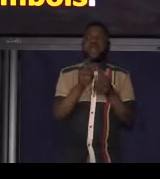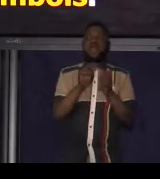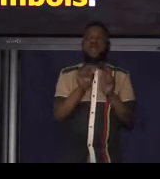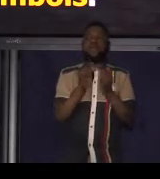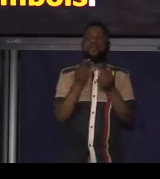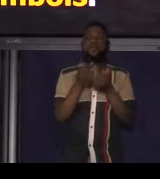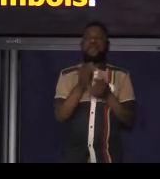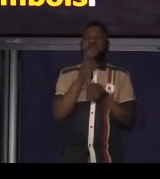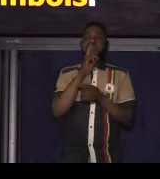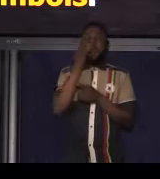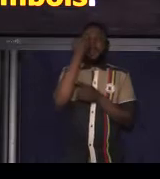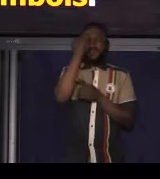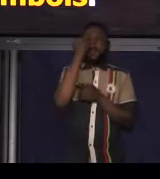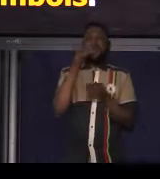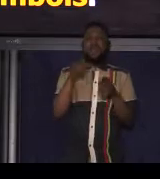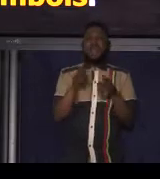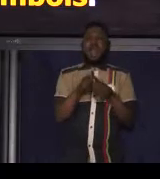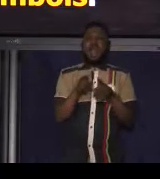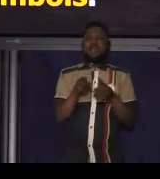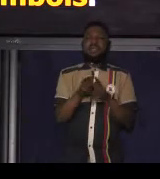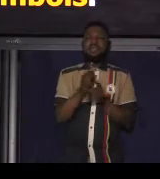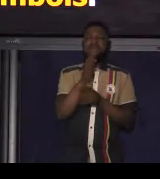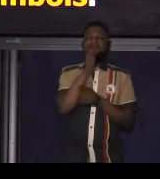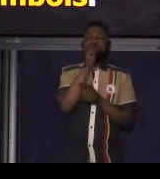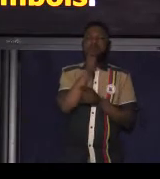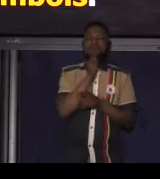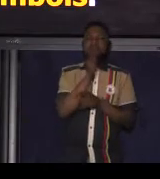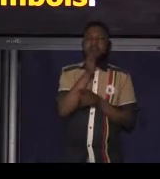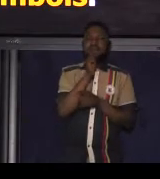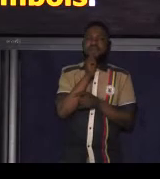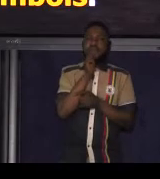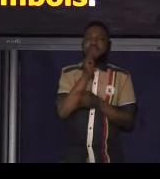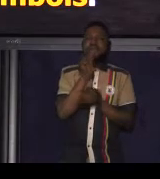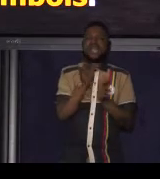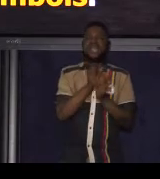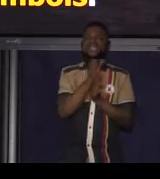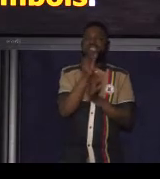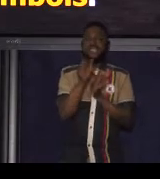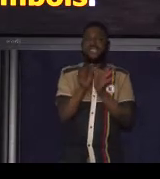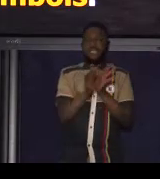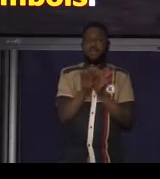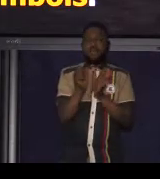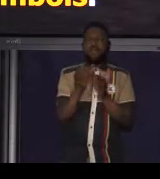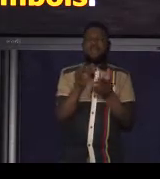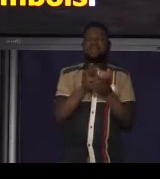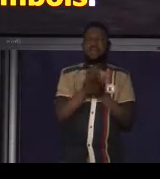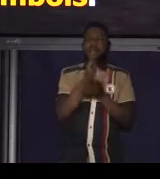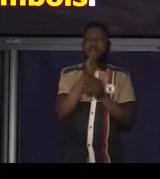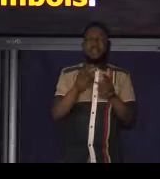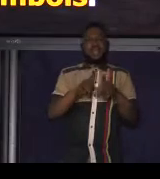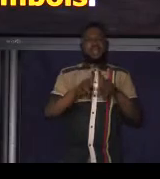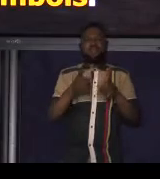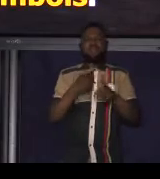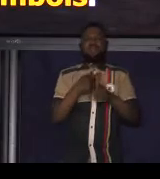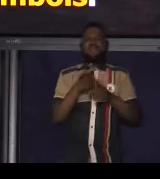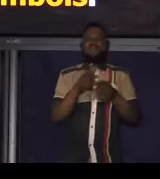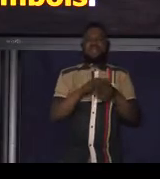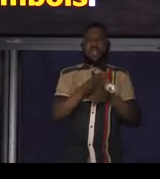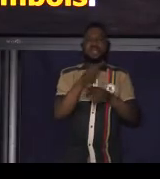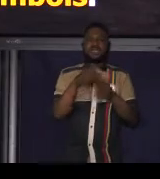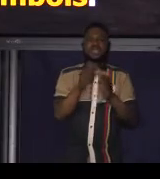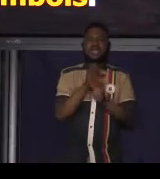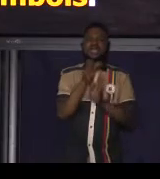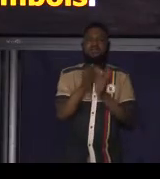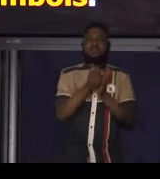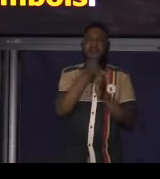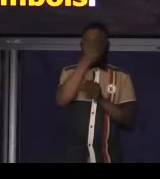or groups are known as private symbols. Are known as what? Private symbols. That one is quite different from national